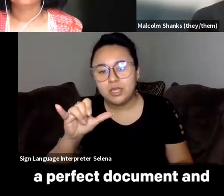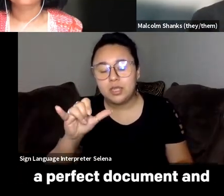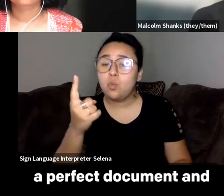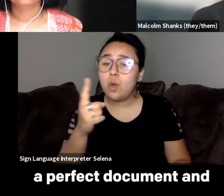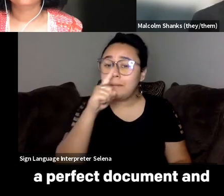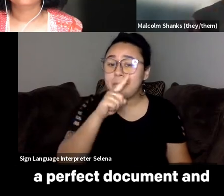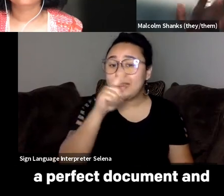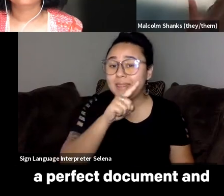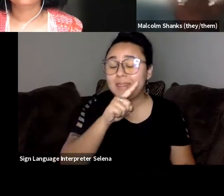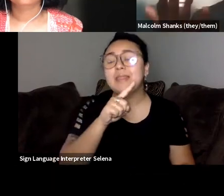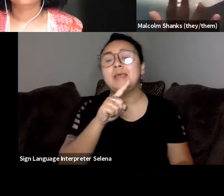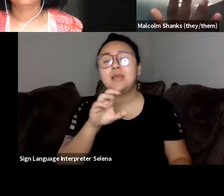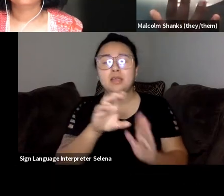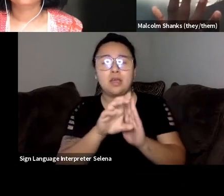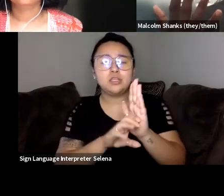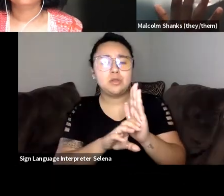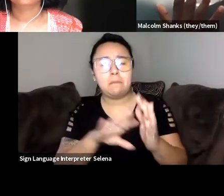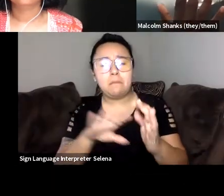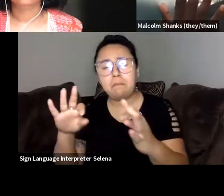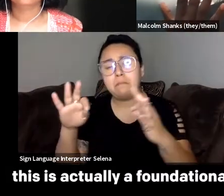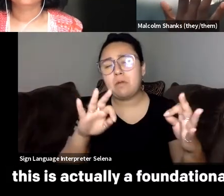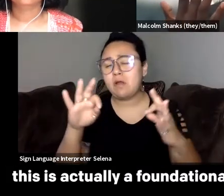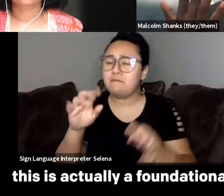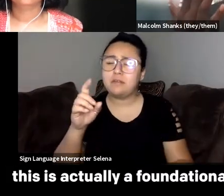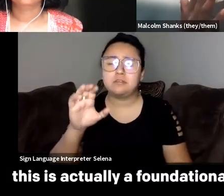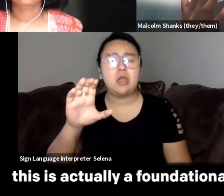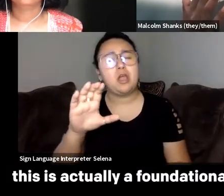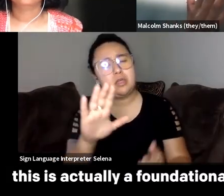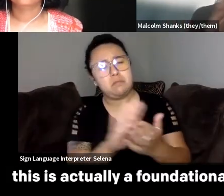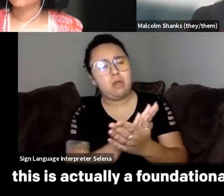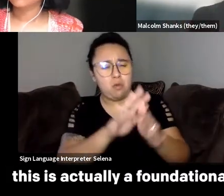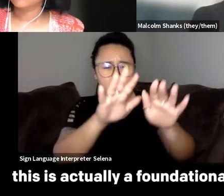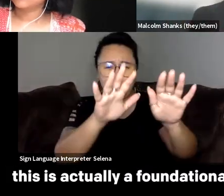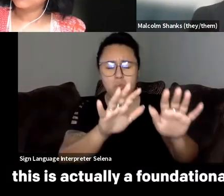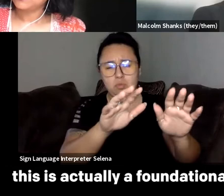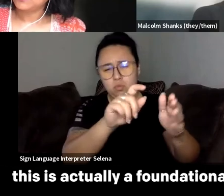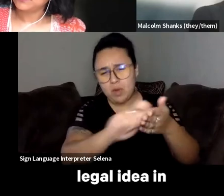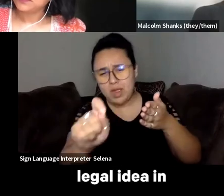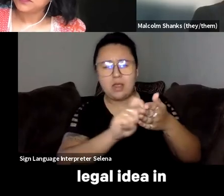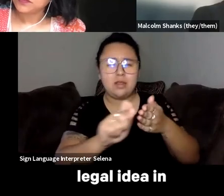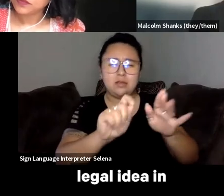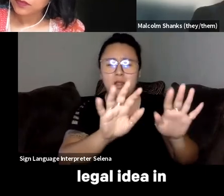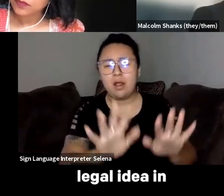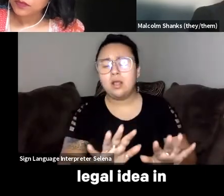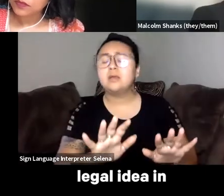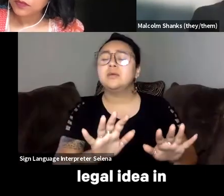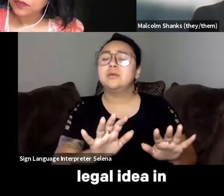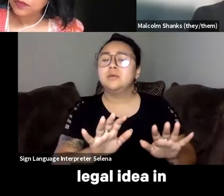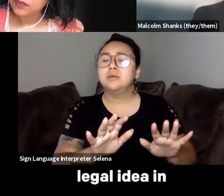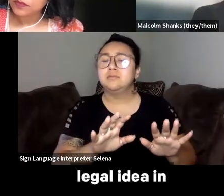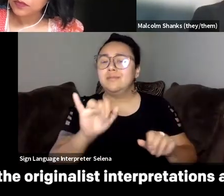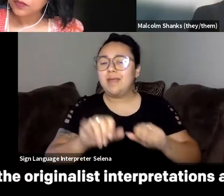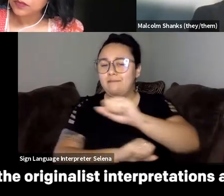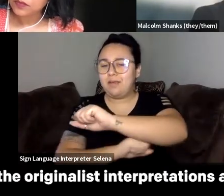a perfect document. And this is actually a foundational legal idea